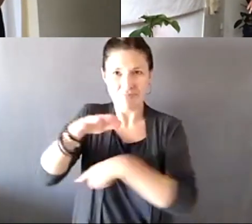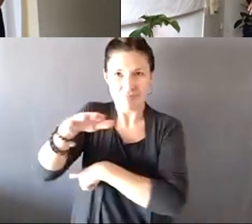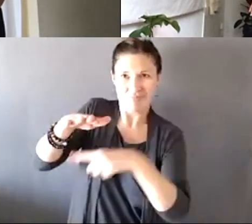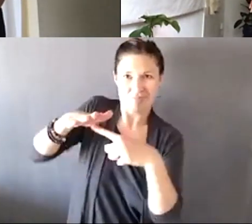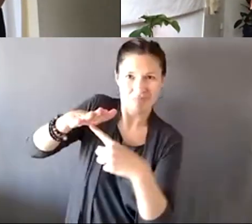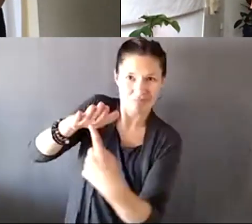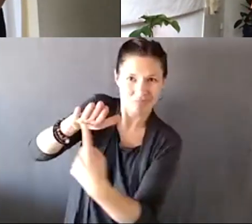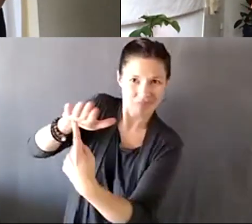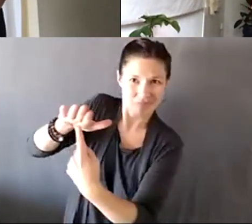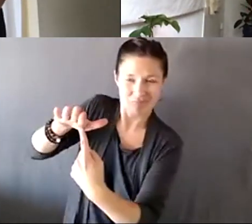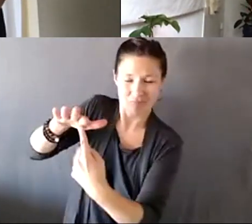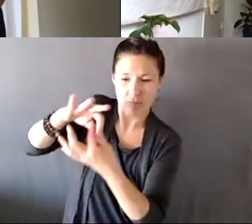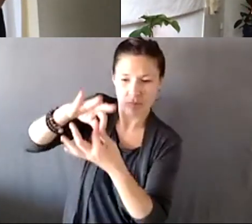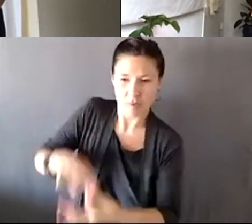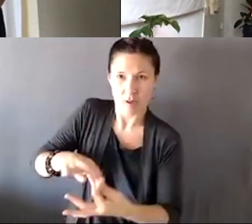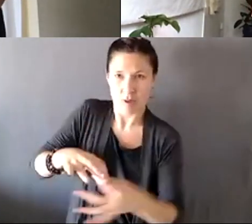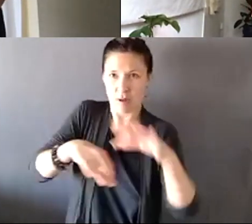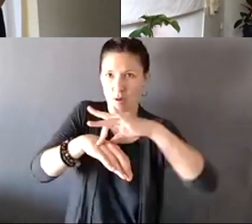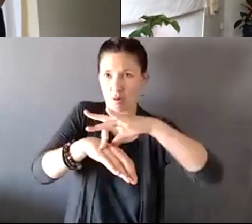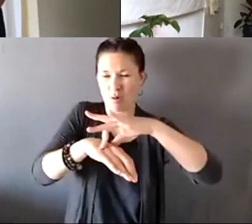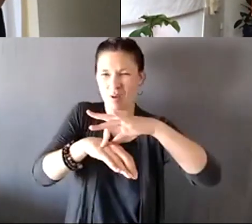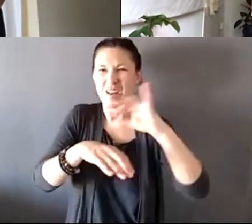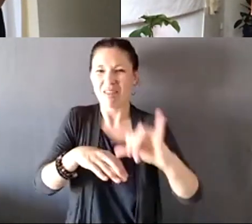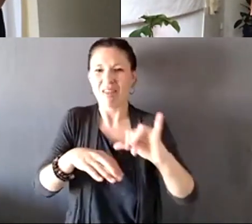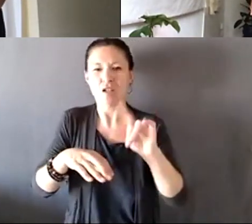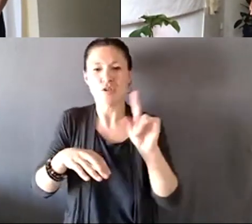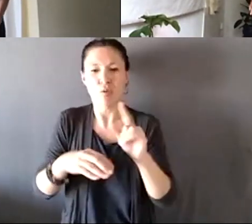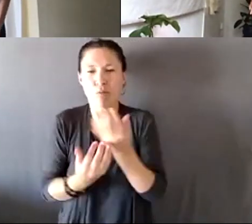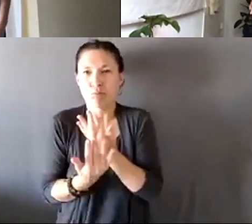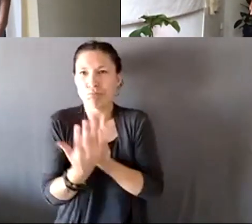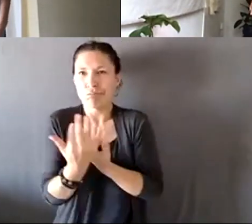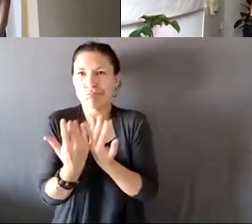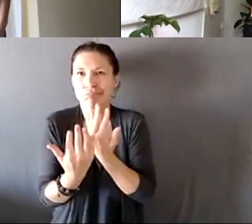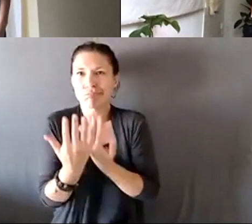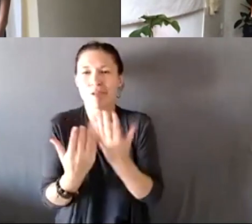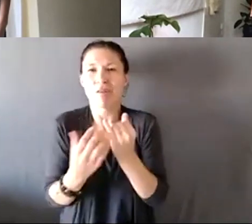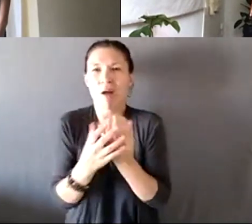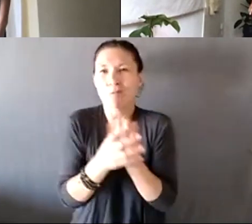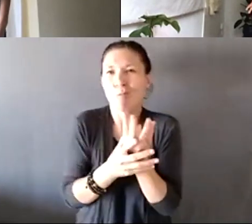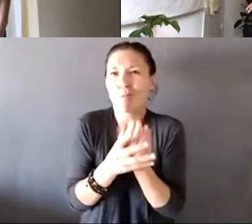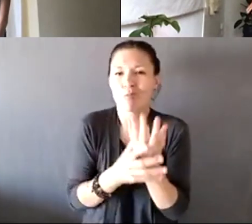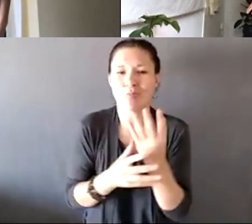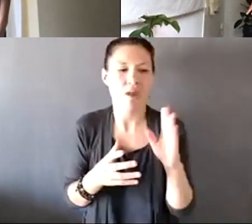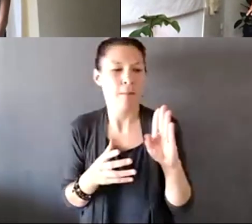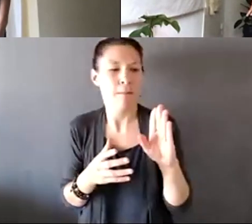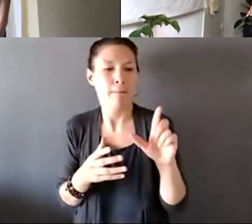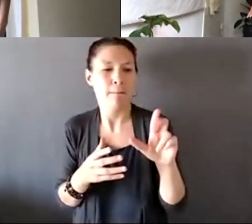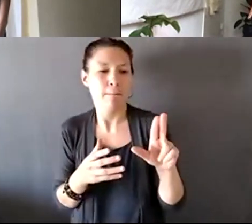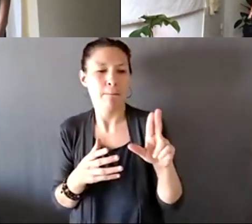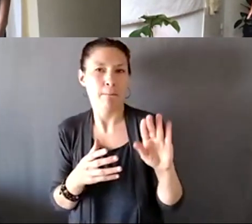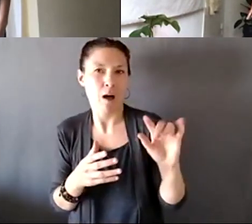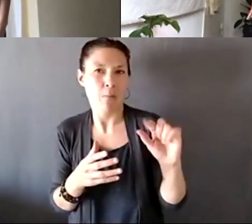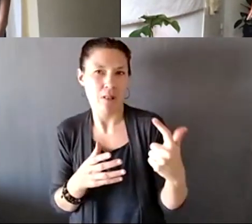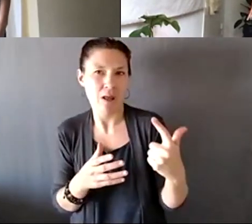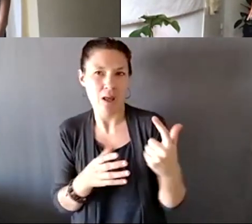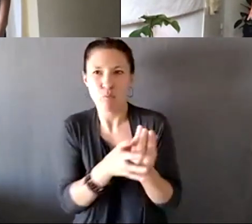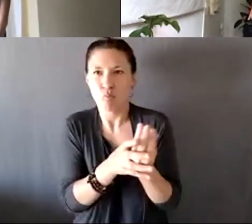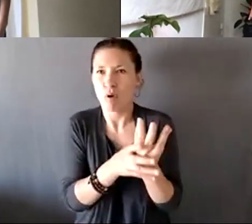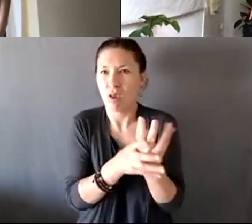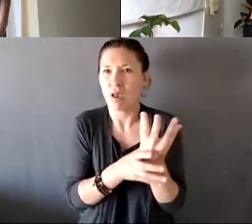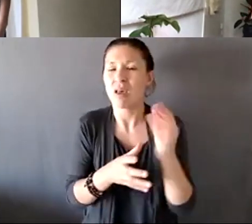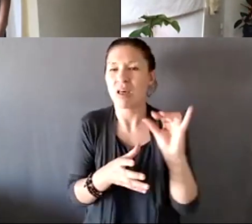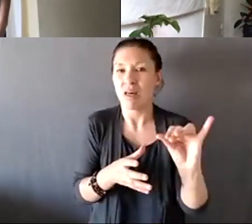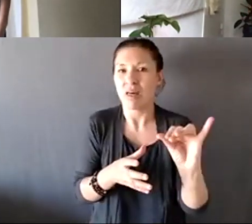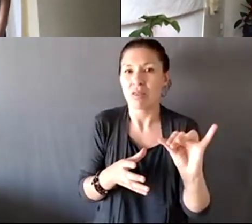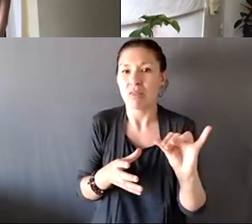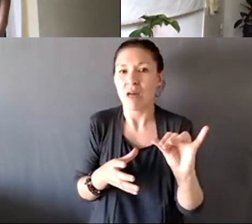you can imagine this point, kidney 1, bubbling spring, is calling to the deep waters under